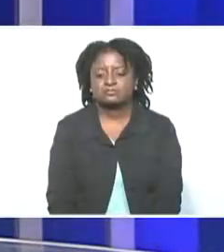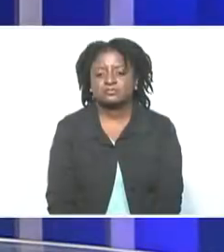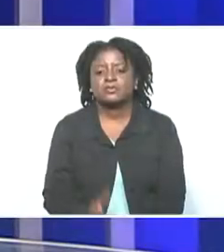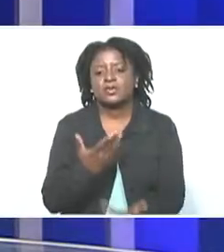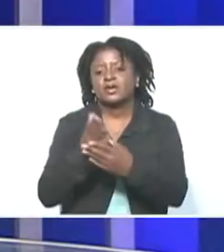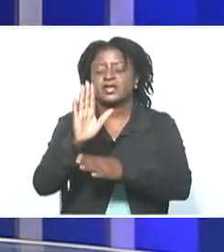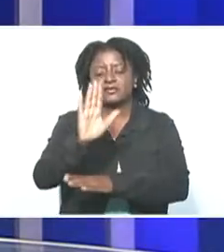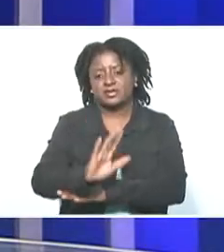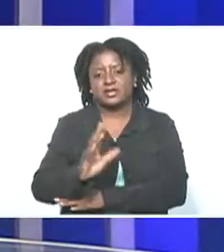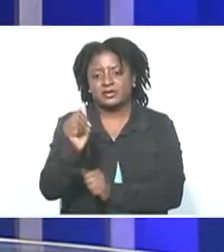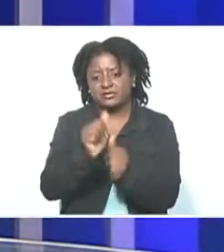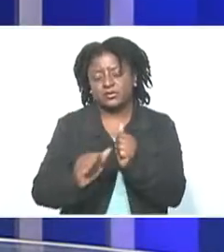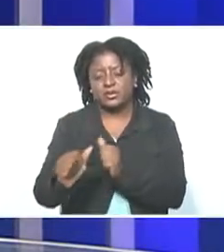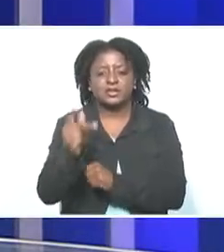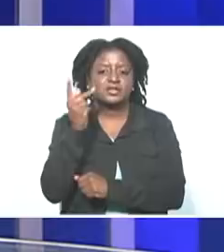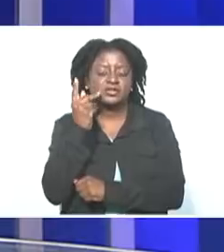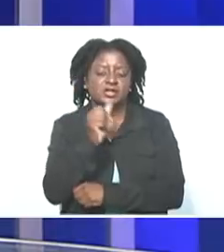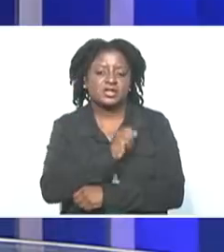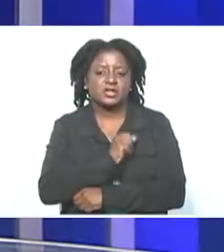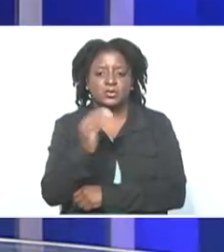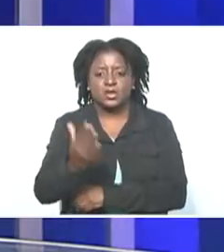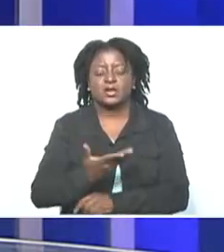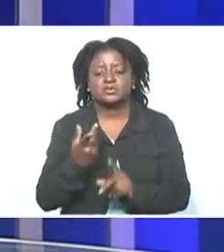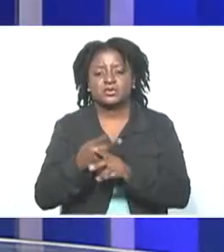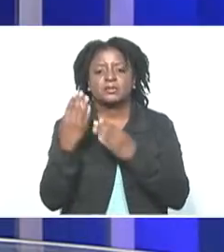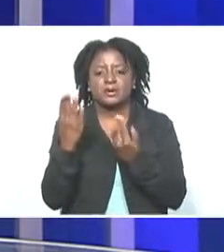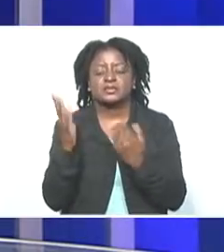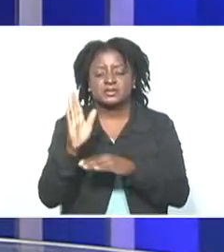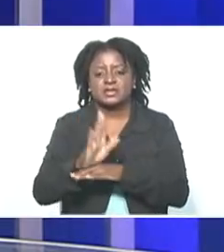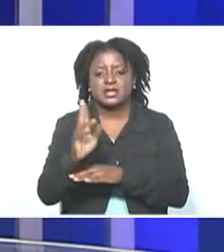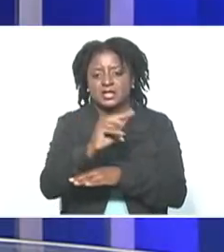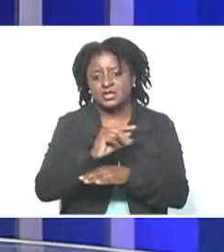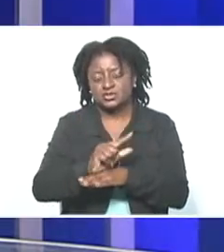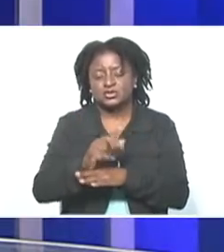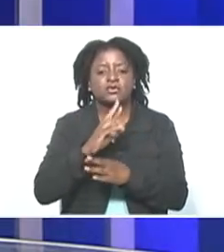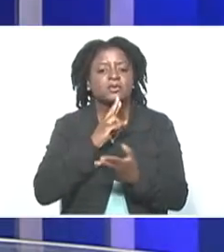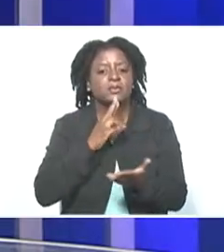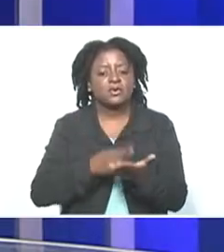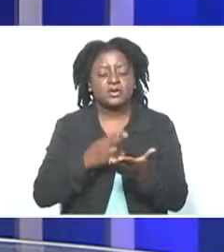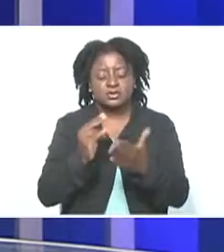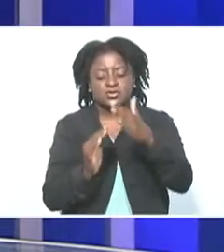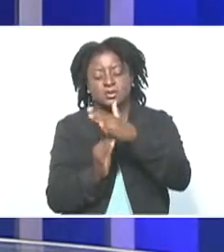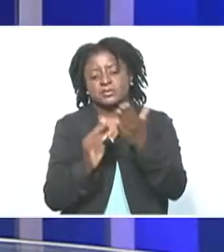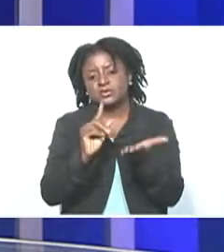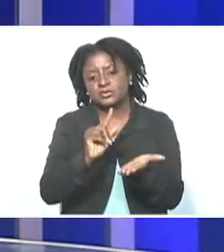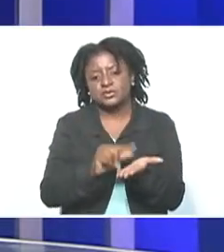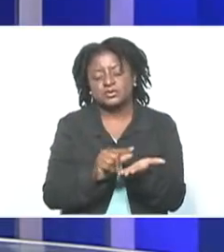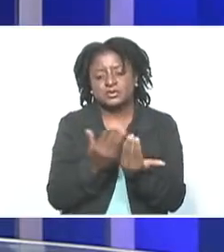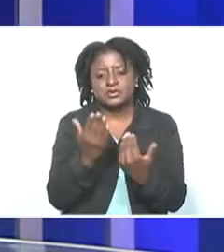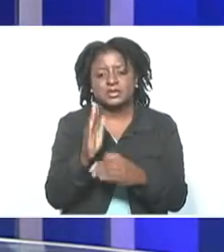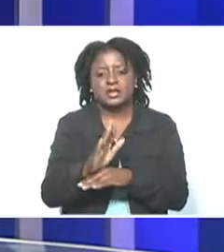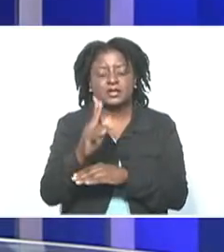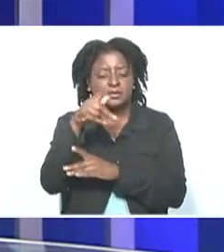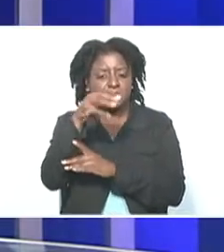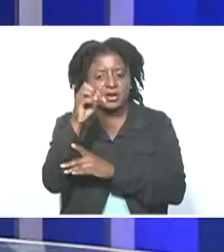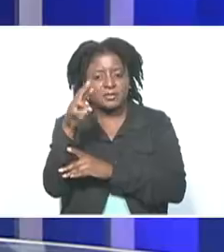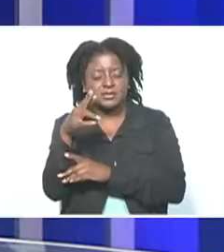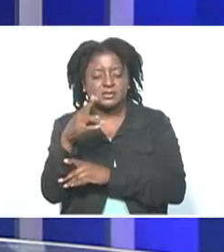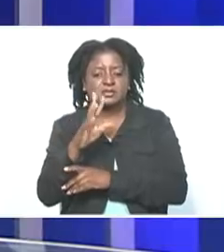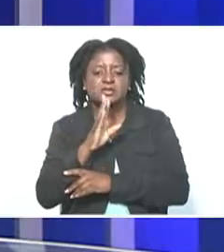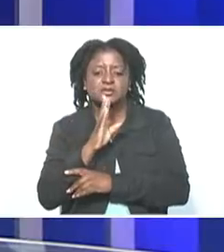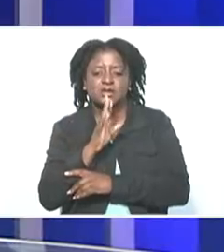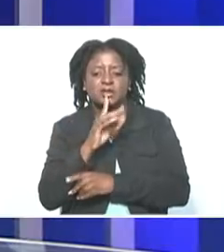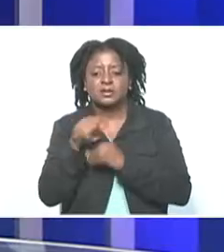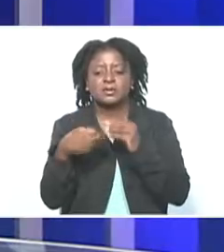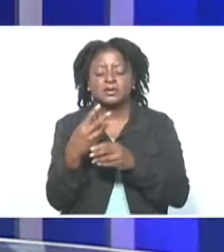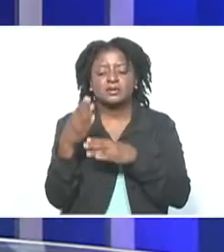Good evening, everyone. I'm Keishla Adderley, and welcome to the Bahamas Tonight, the National Report. Topping the news tonight, the Prime Minister touting the